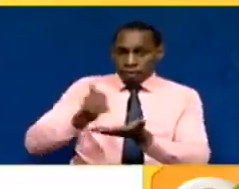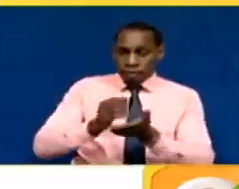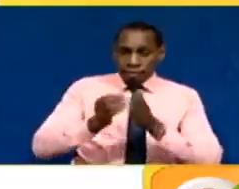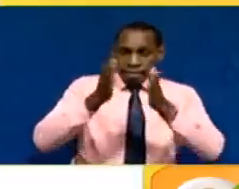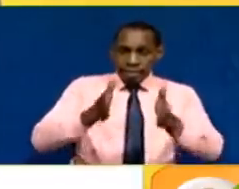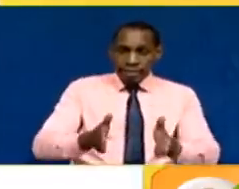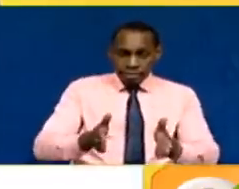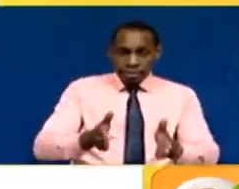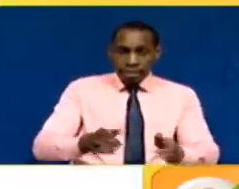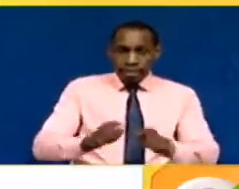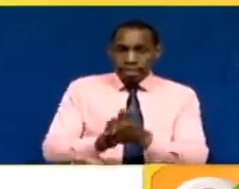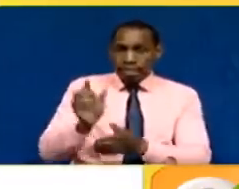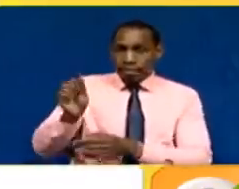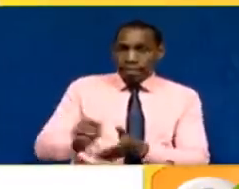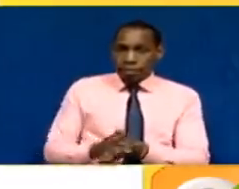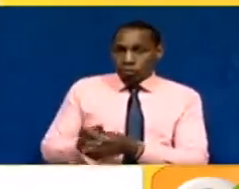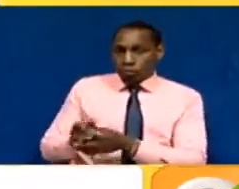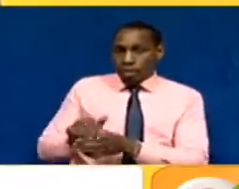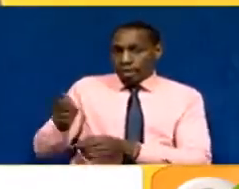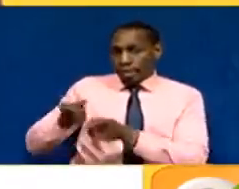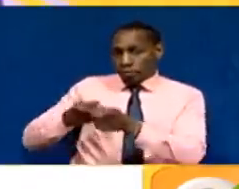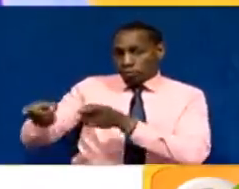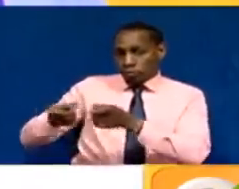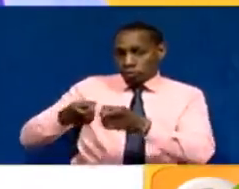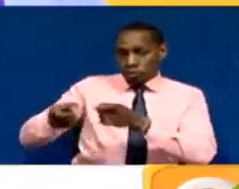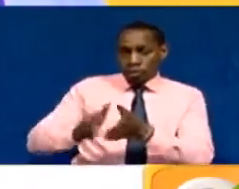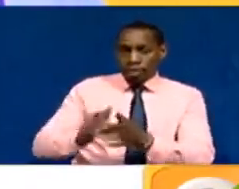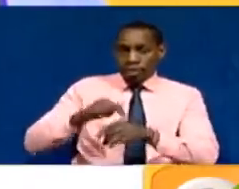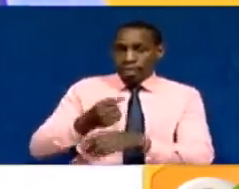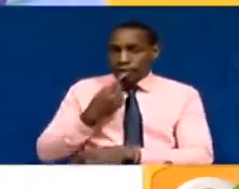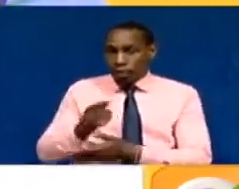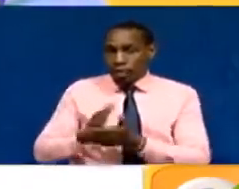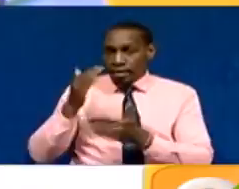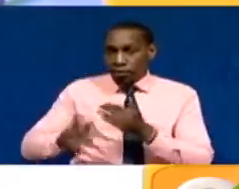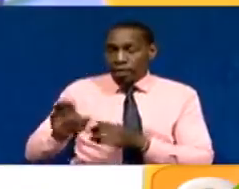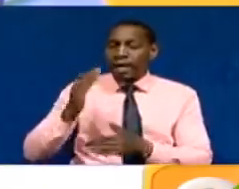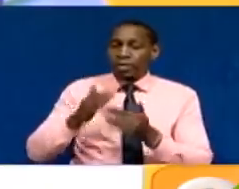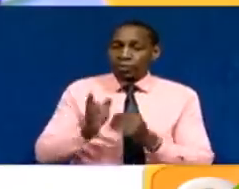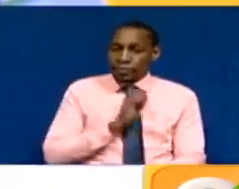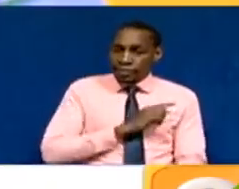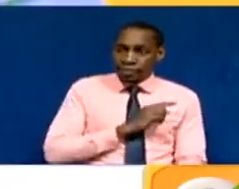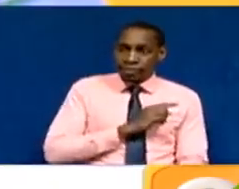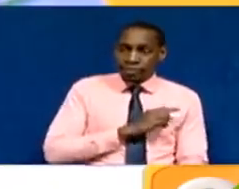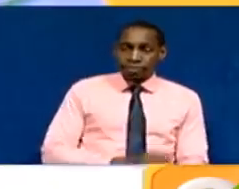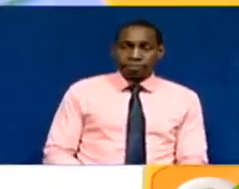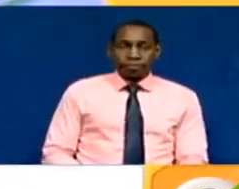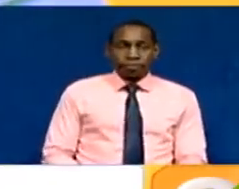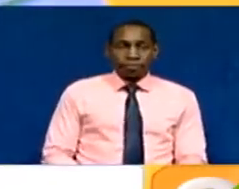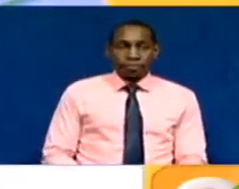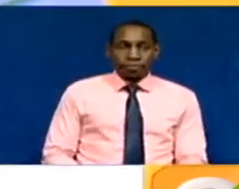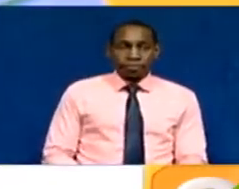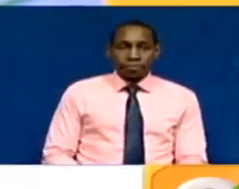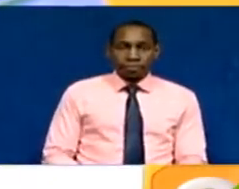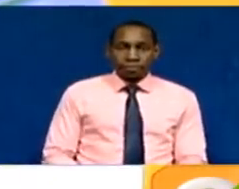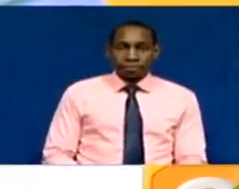kiongozi ambaye mtu anashika remote control, akisema pause, una pause.